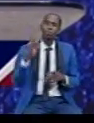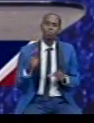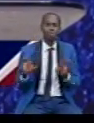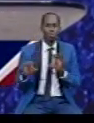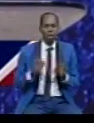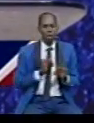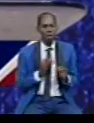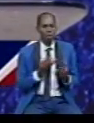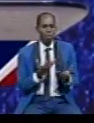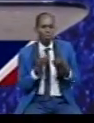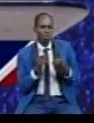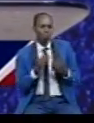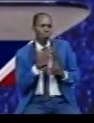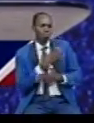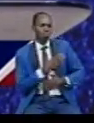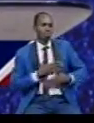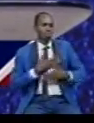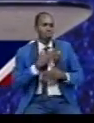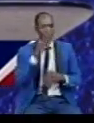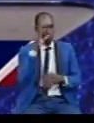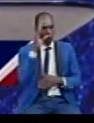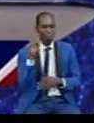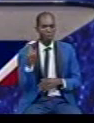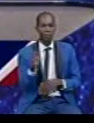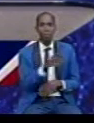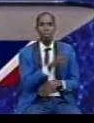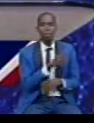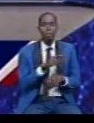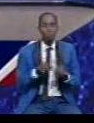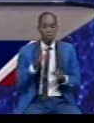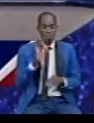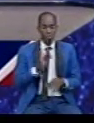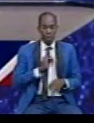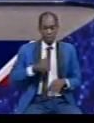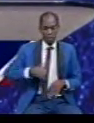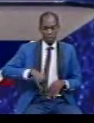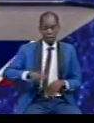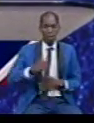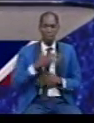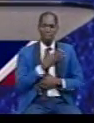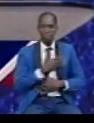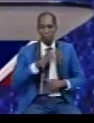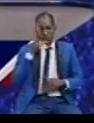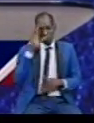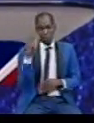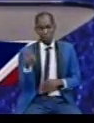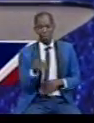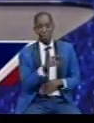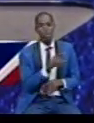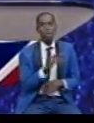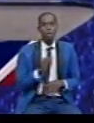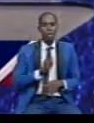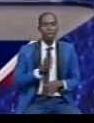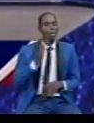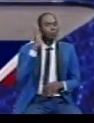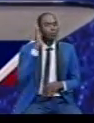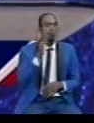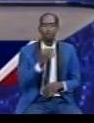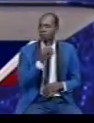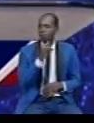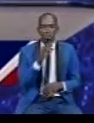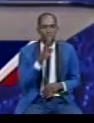men? For if I yet please men, I should not be the servant